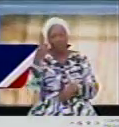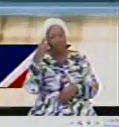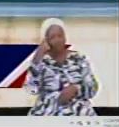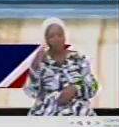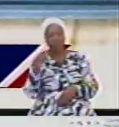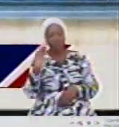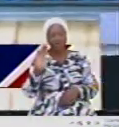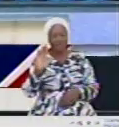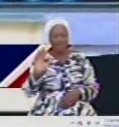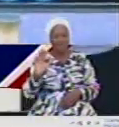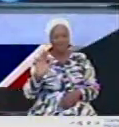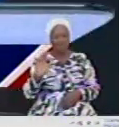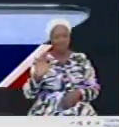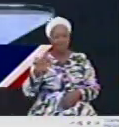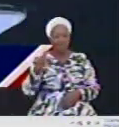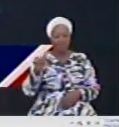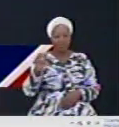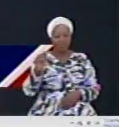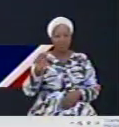forefront apostle.